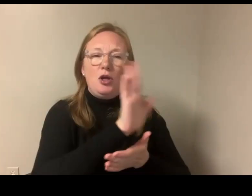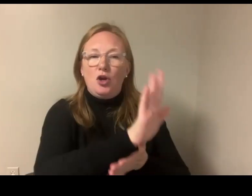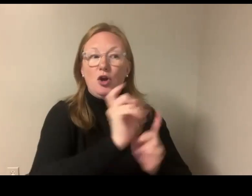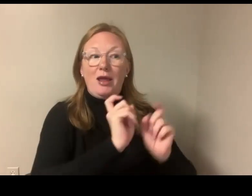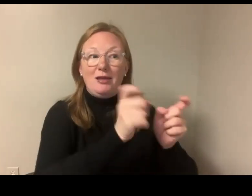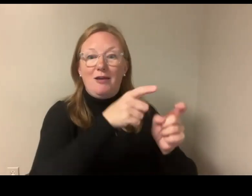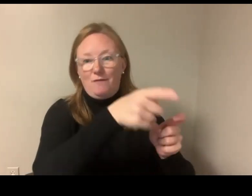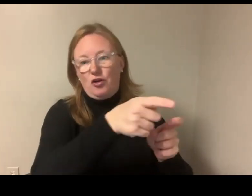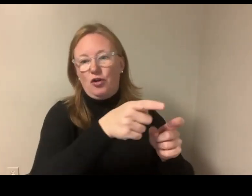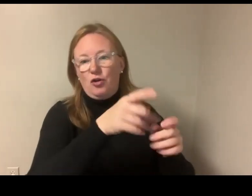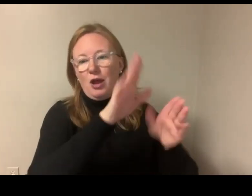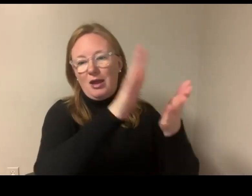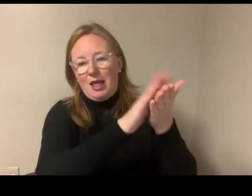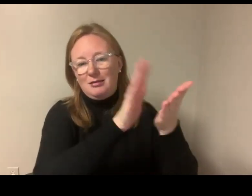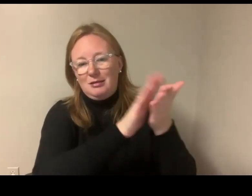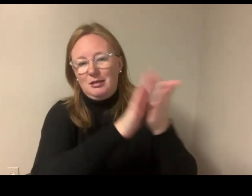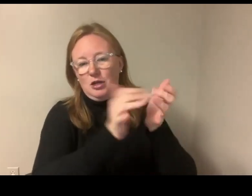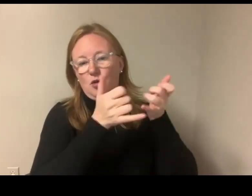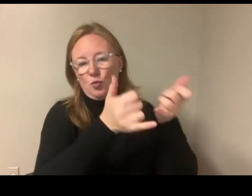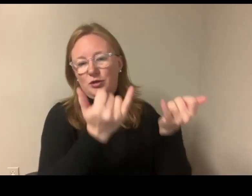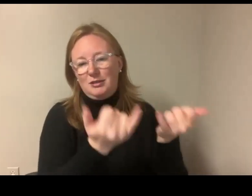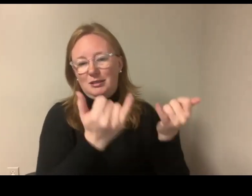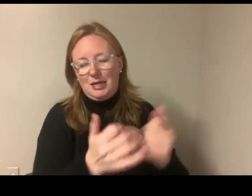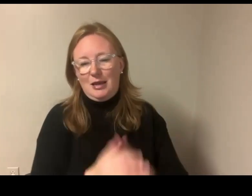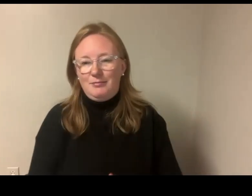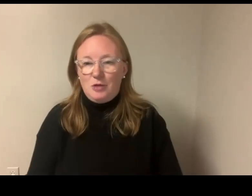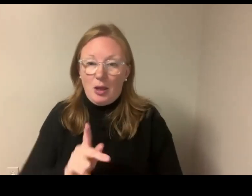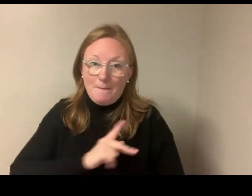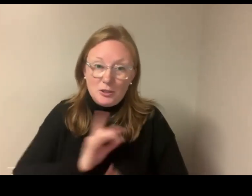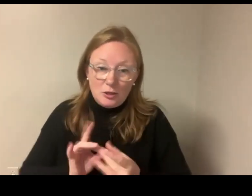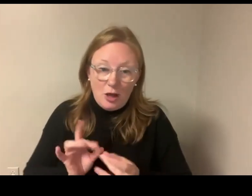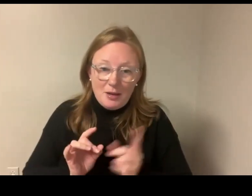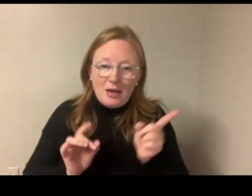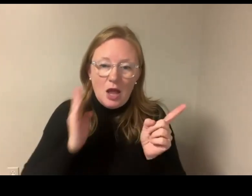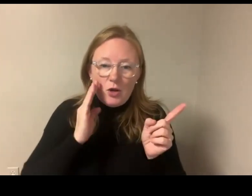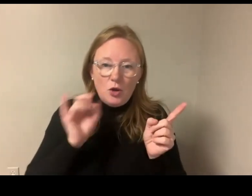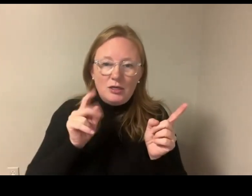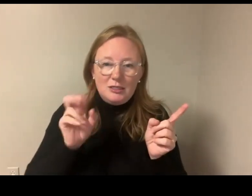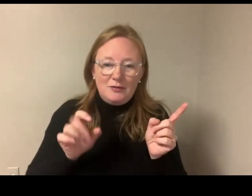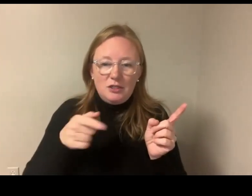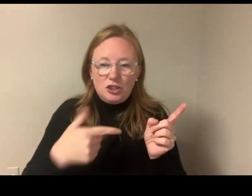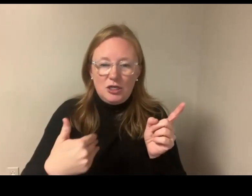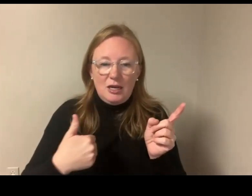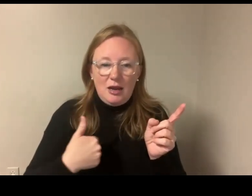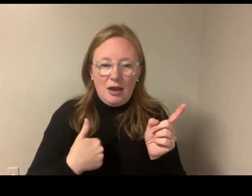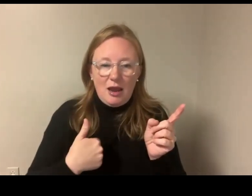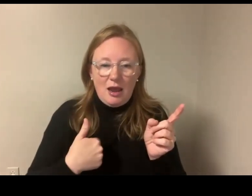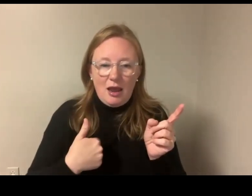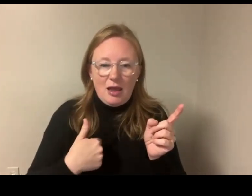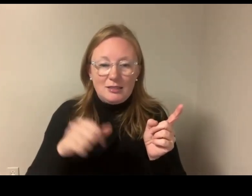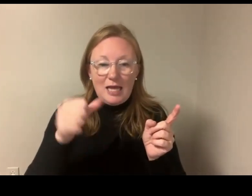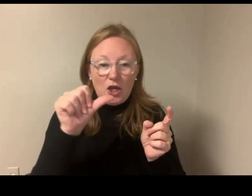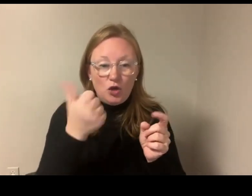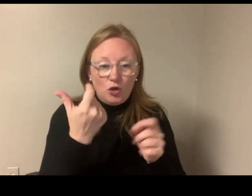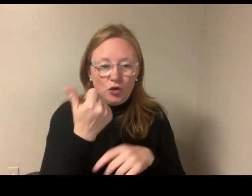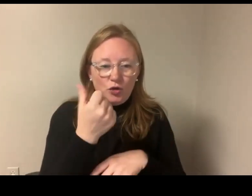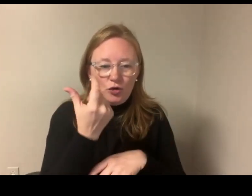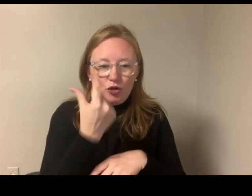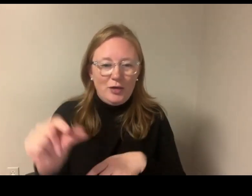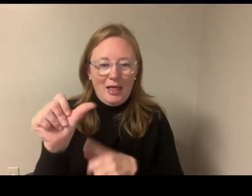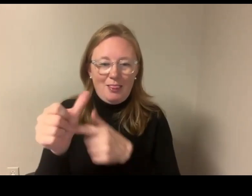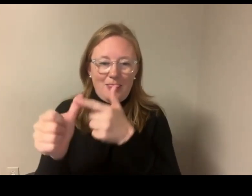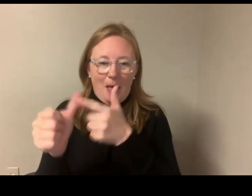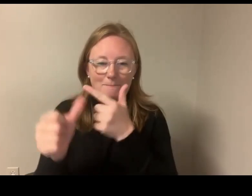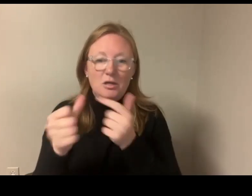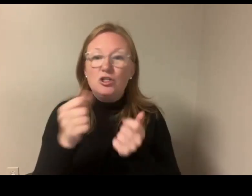her her Excellence Award today. On a more personal note, I've learned that Tiffany has a green thumb. She's a gardener, and she enjoys sightseeing